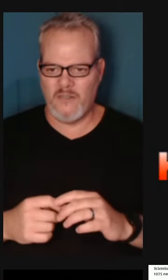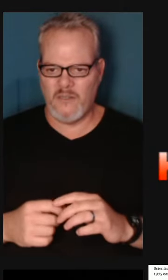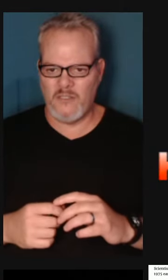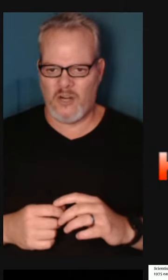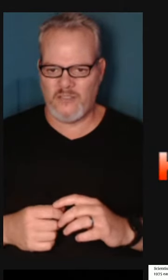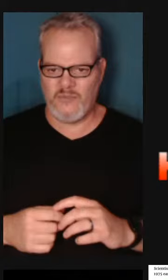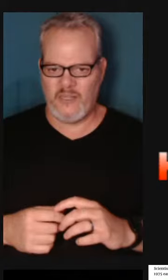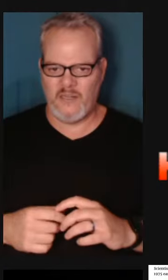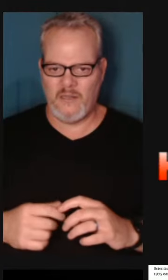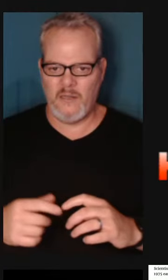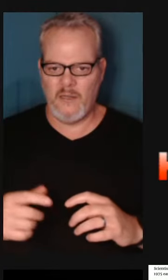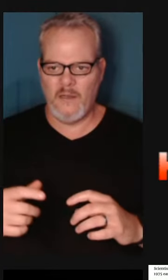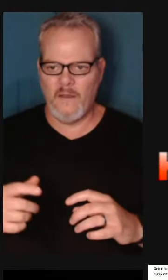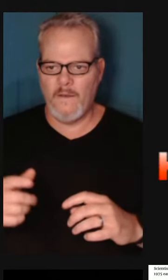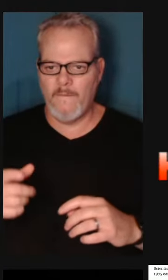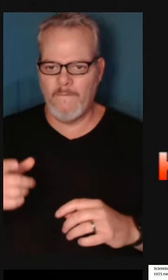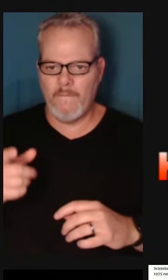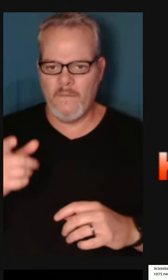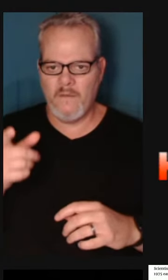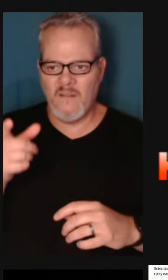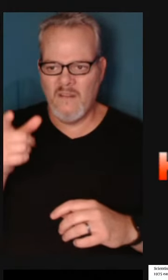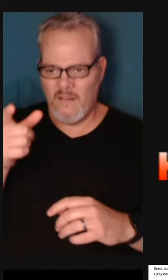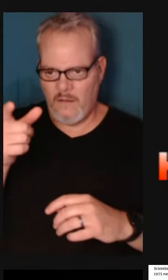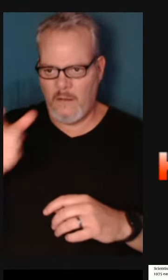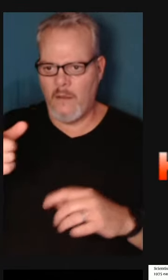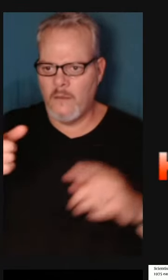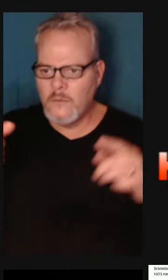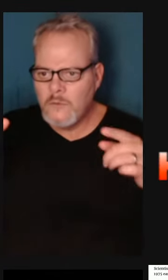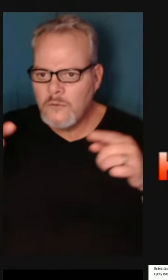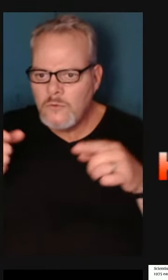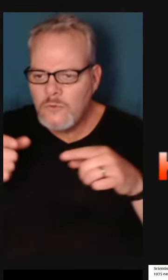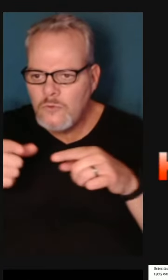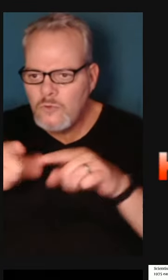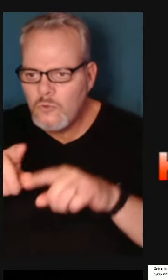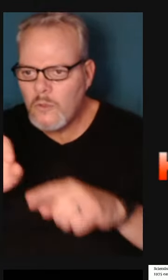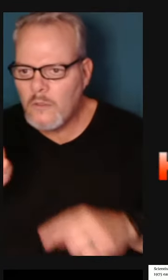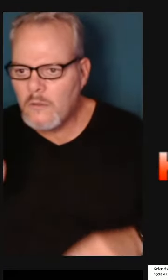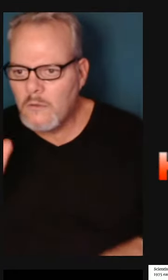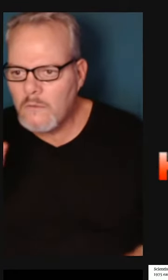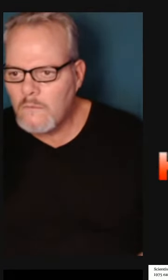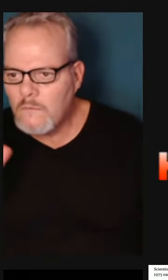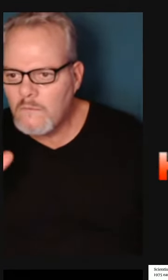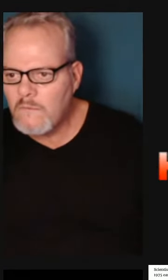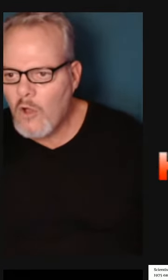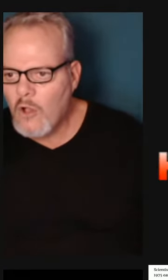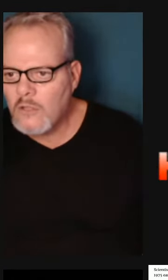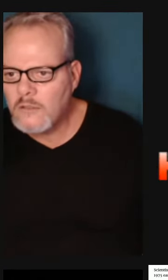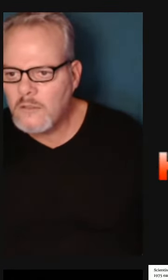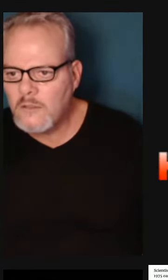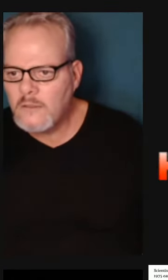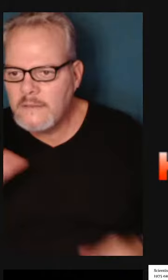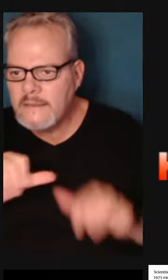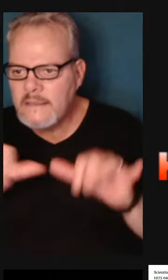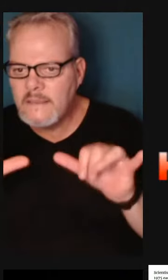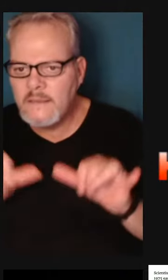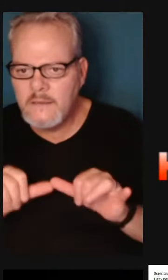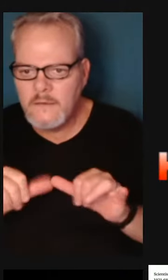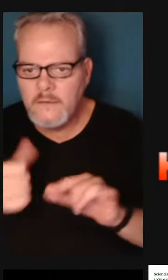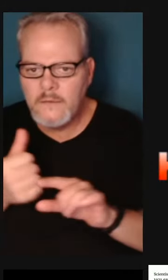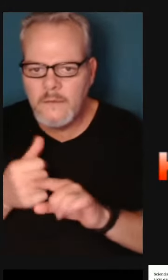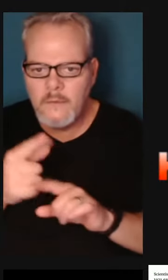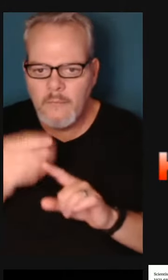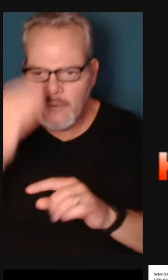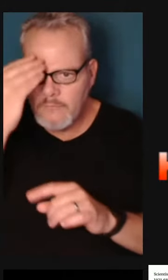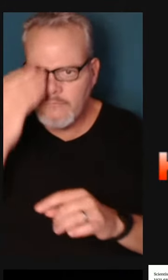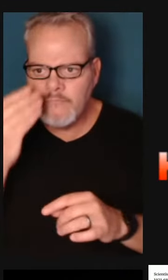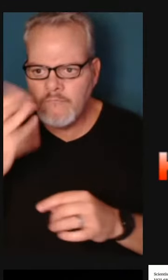ground movement along the fault lines during that earthquake. And it's worth noting that the instruments at the USGS on the